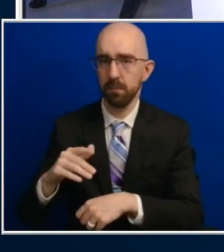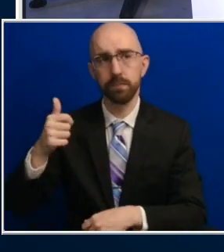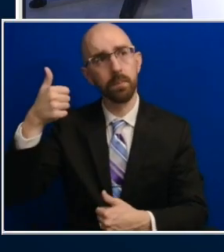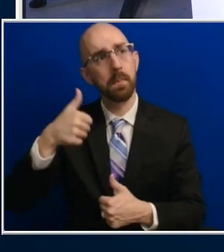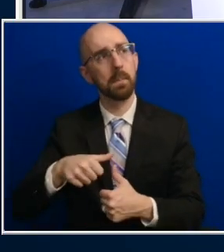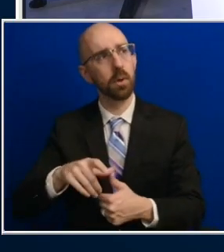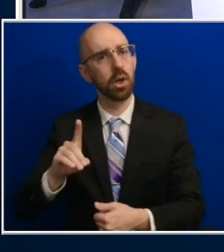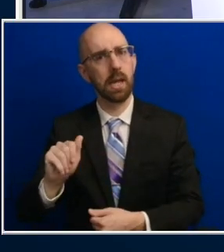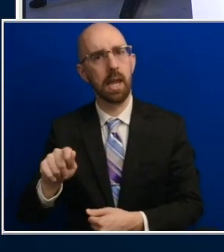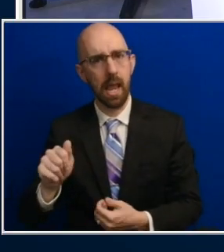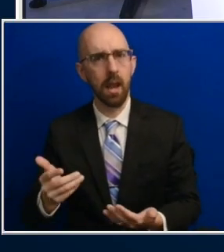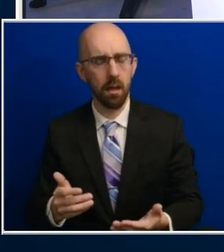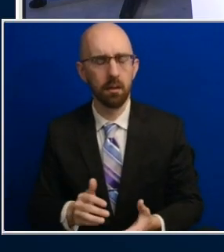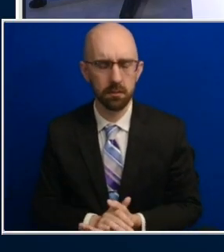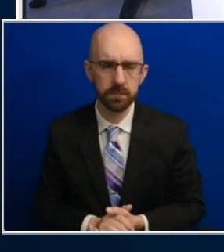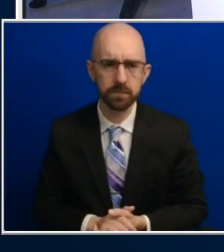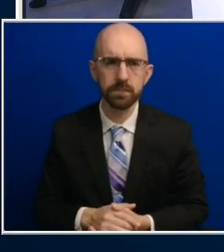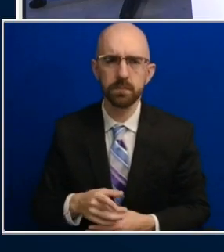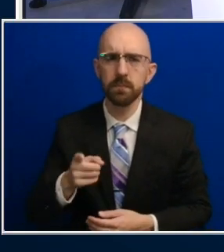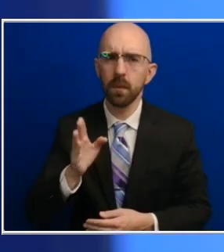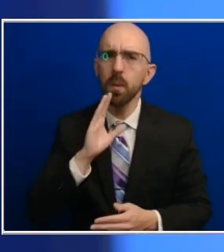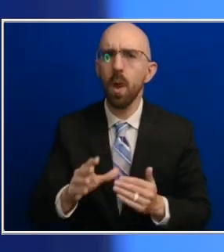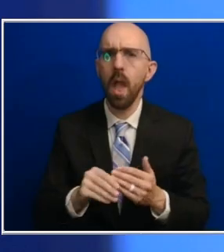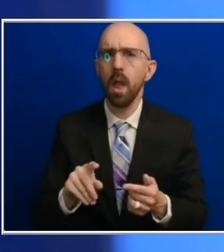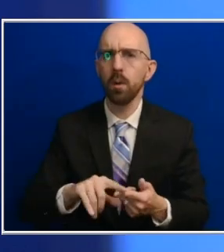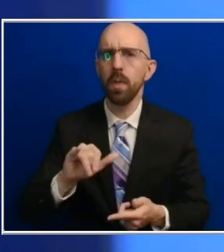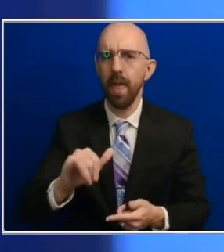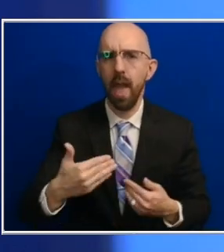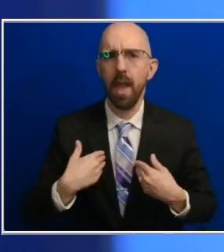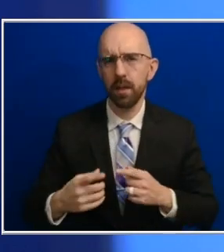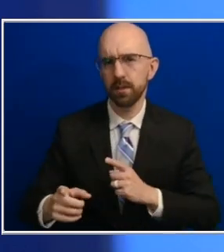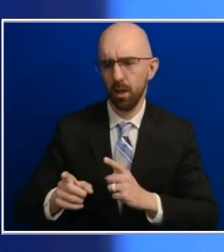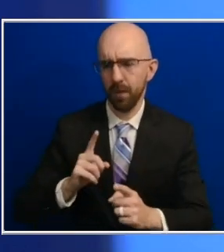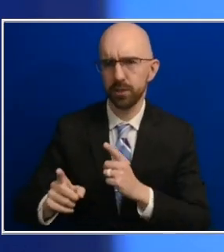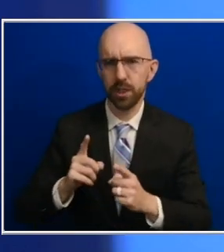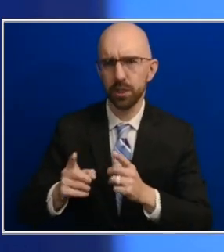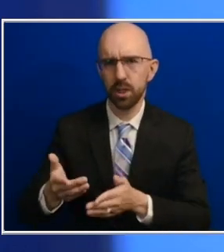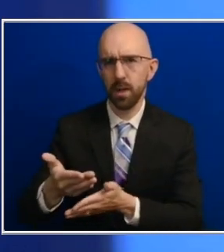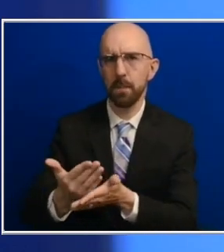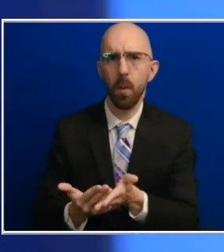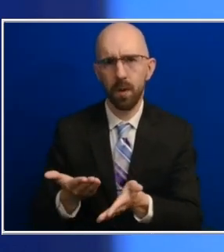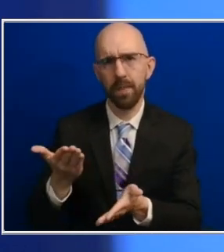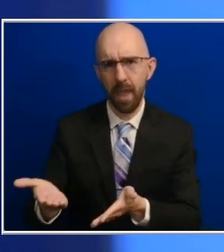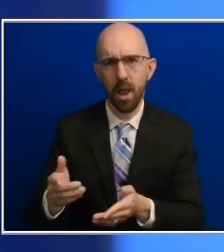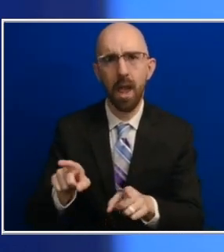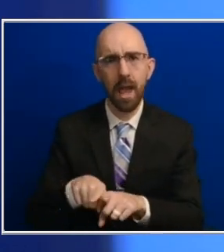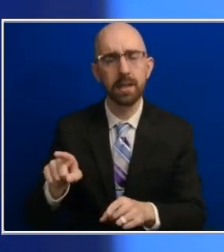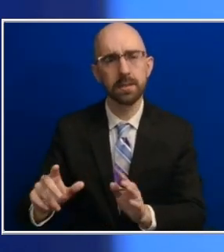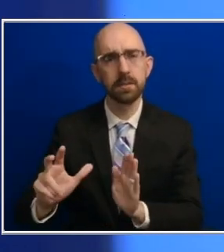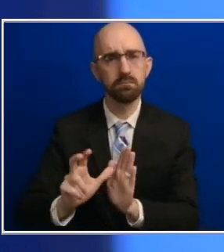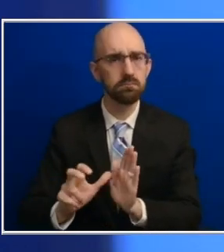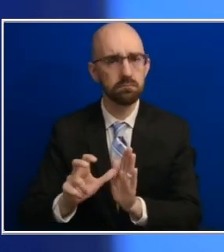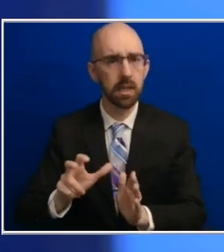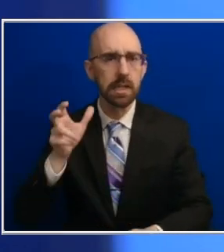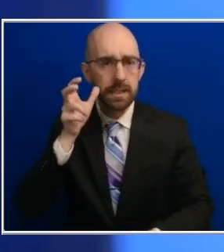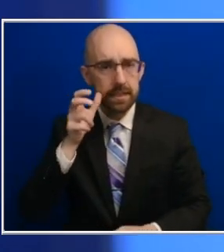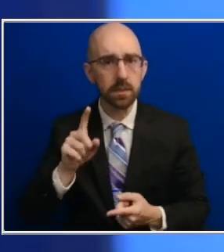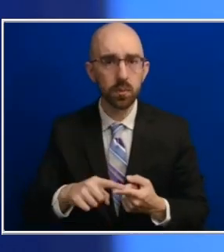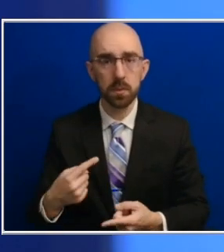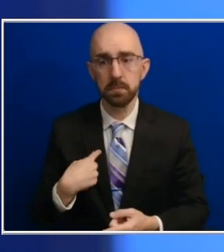Yeah, I would add to that. It has that conversational component as it listens to me talk to a